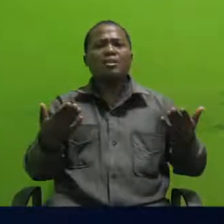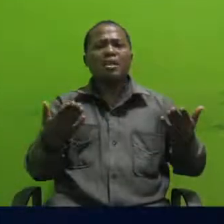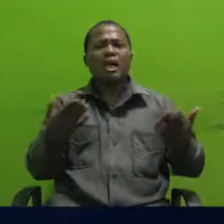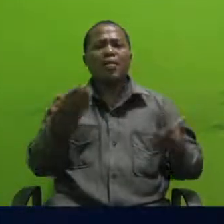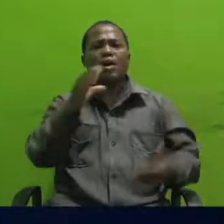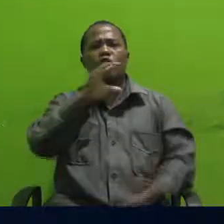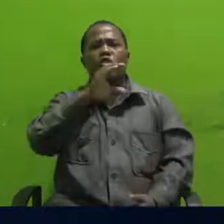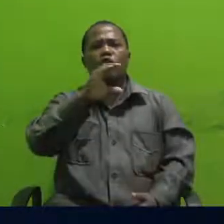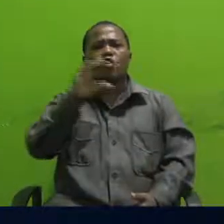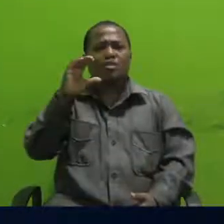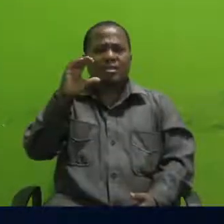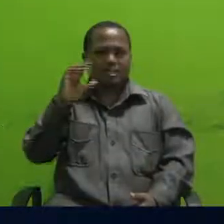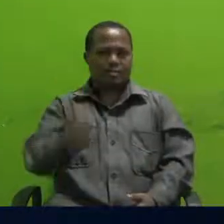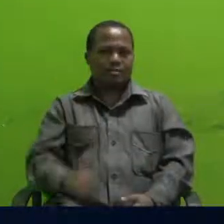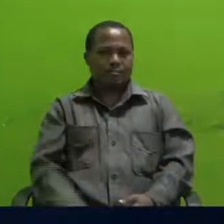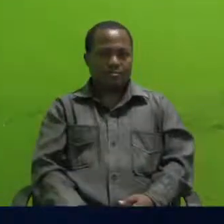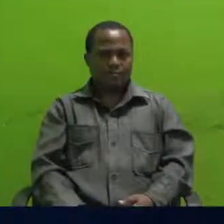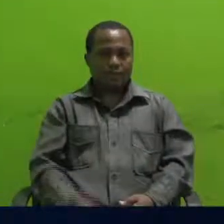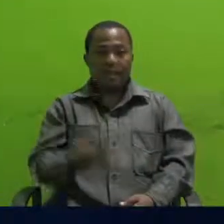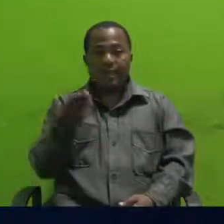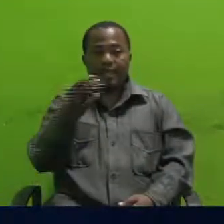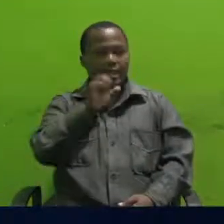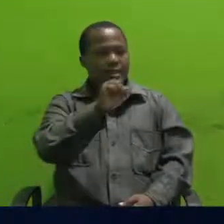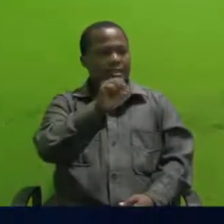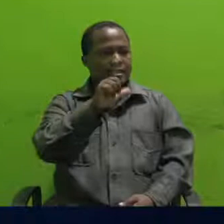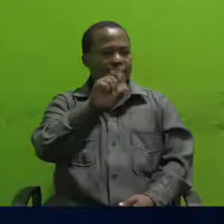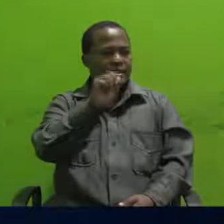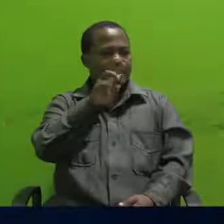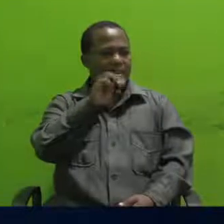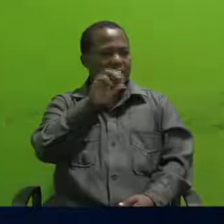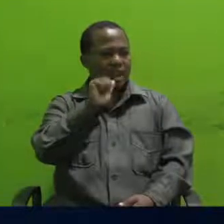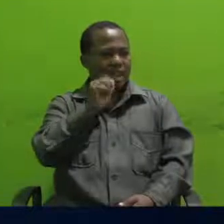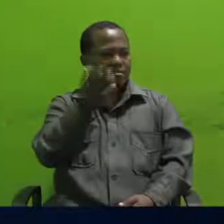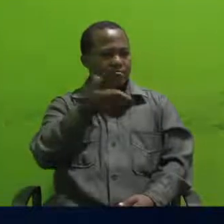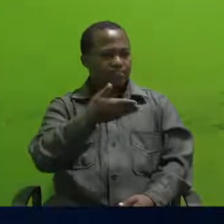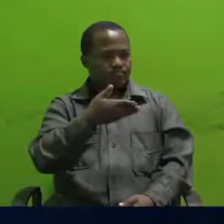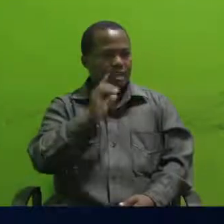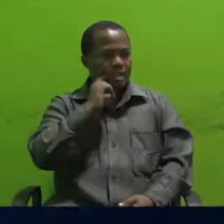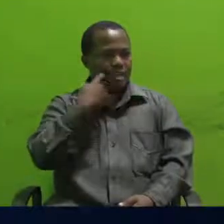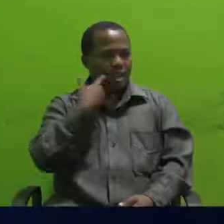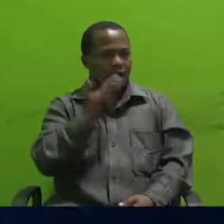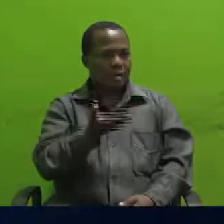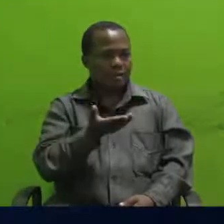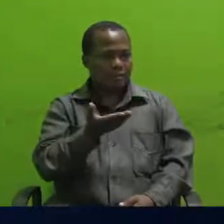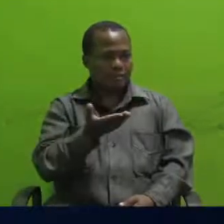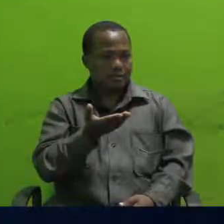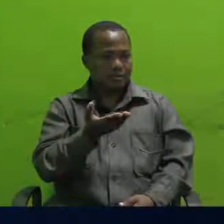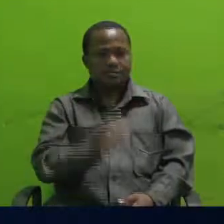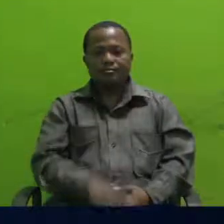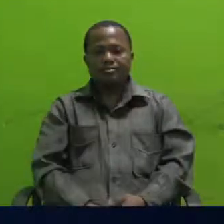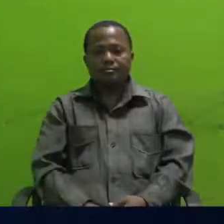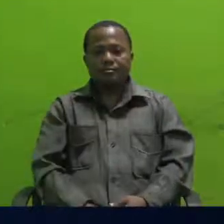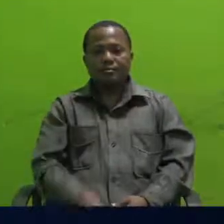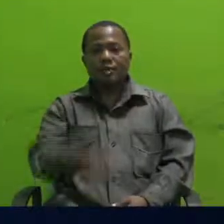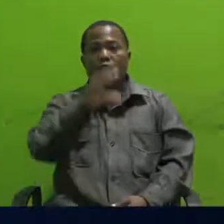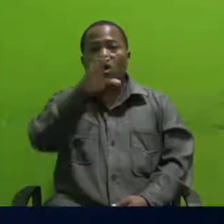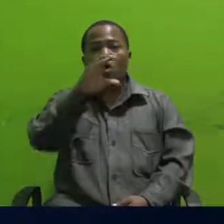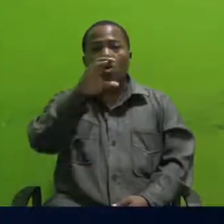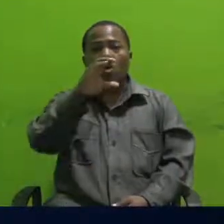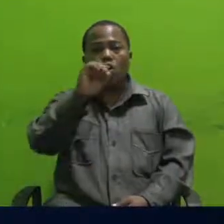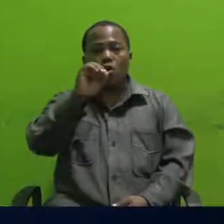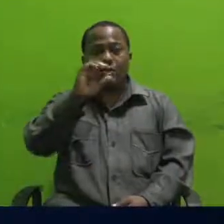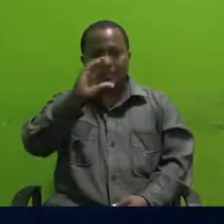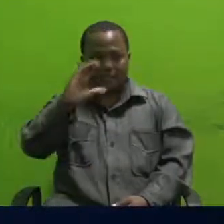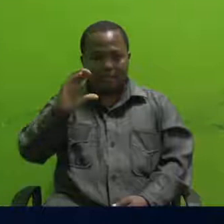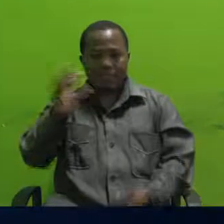cos C? Yes, Salama. Come on, try it. Cos C is